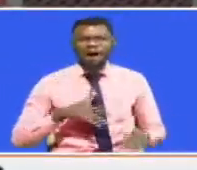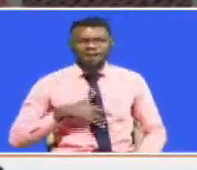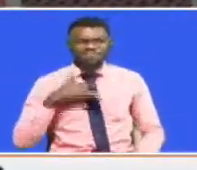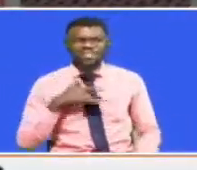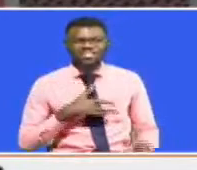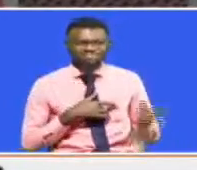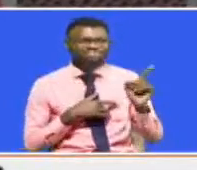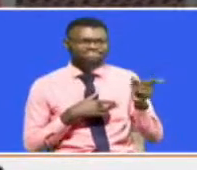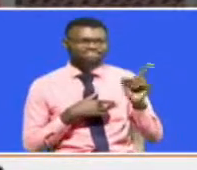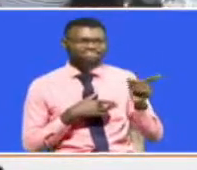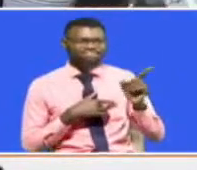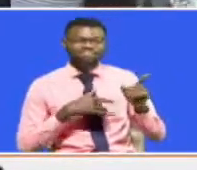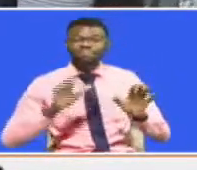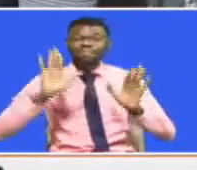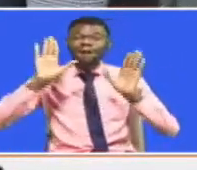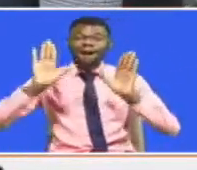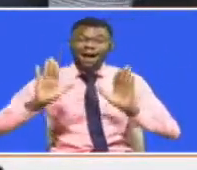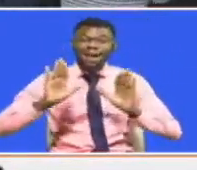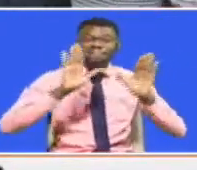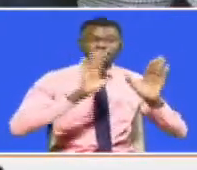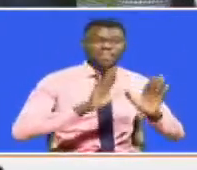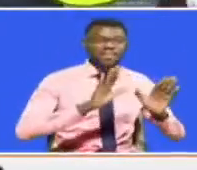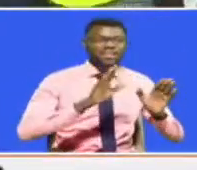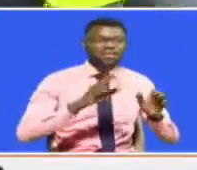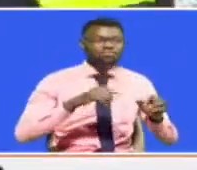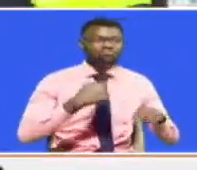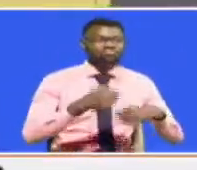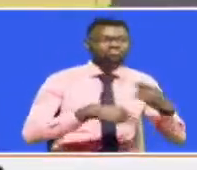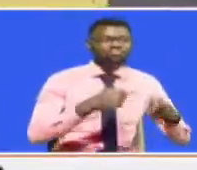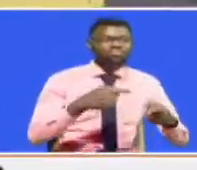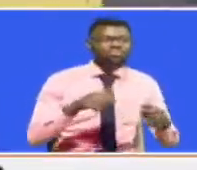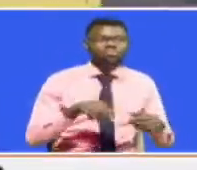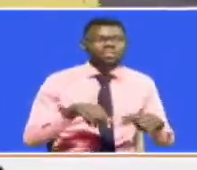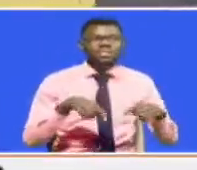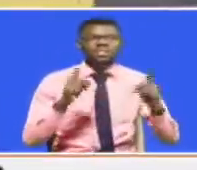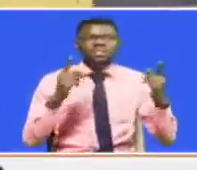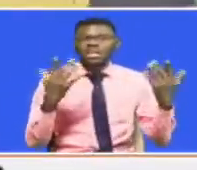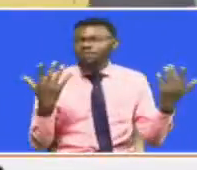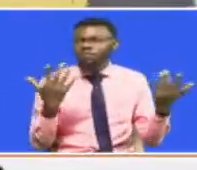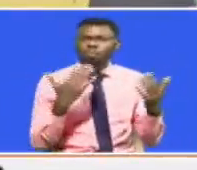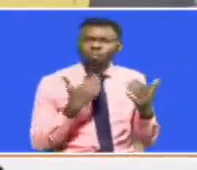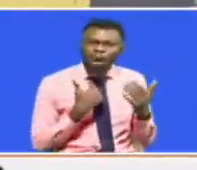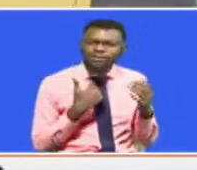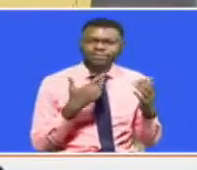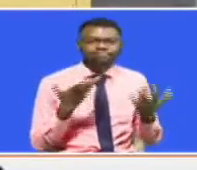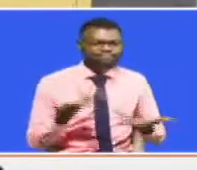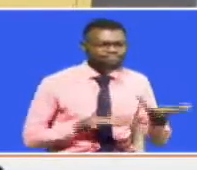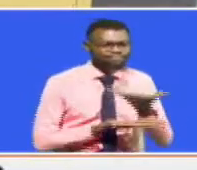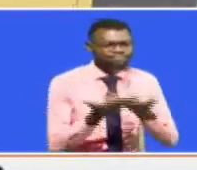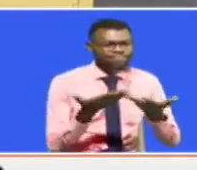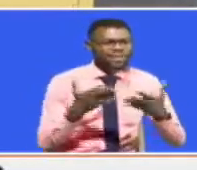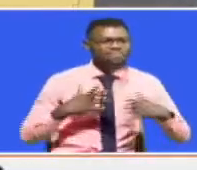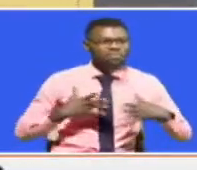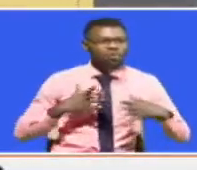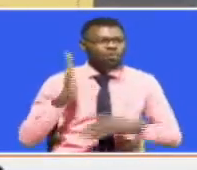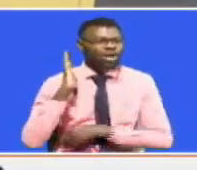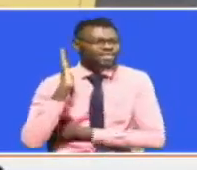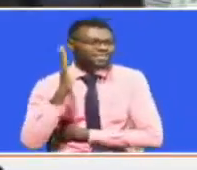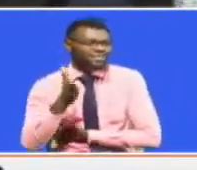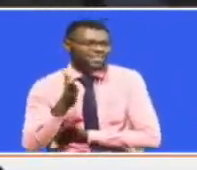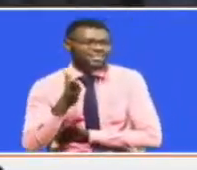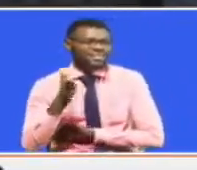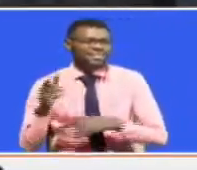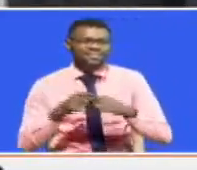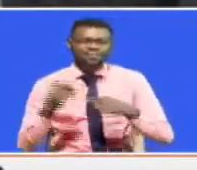active campaign mode where he is bypassing and sidestepping regional kingpins to reach the people directly, as did retired president the